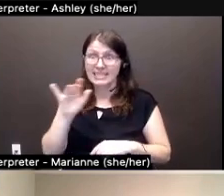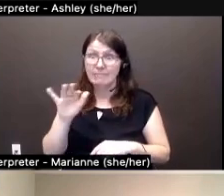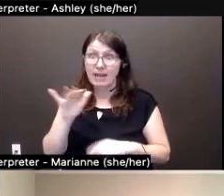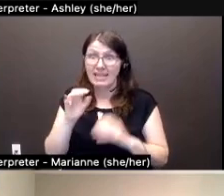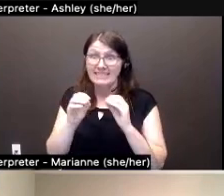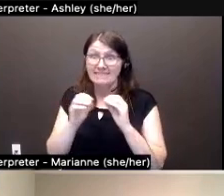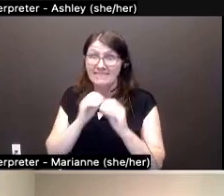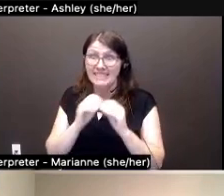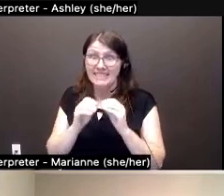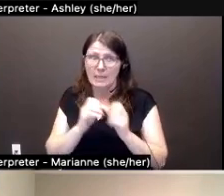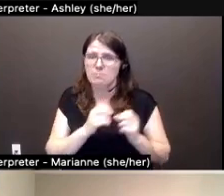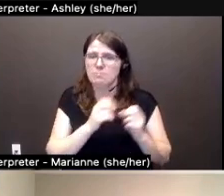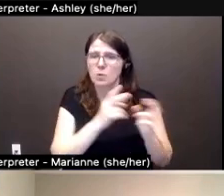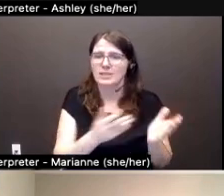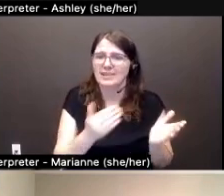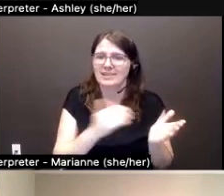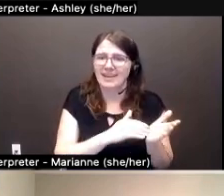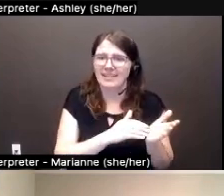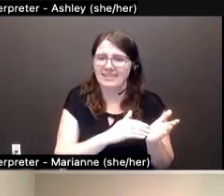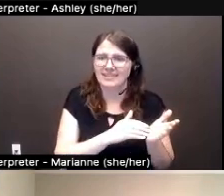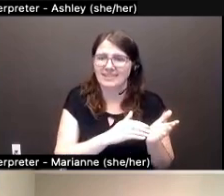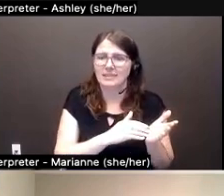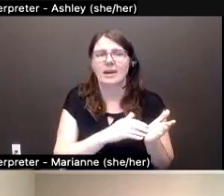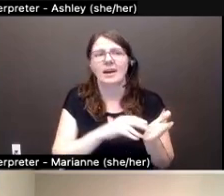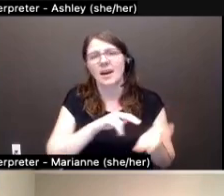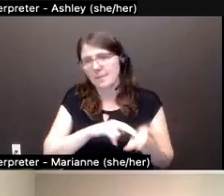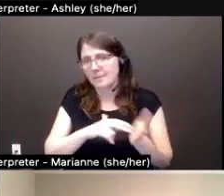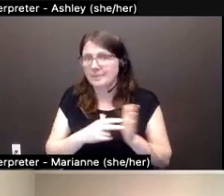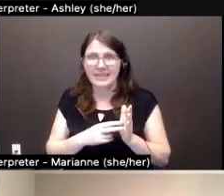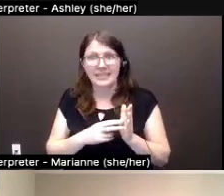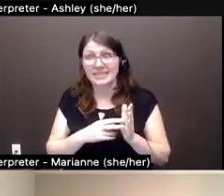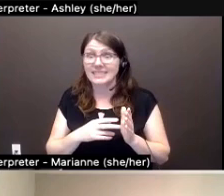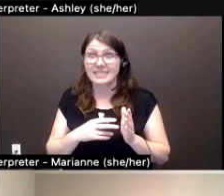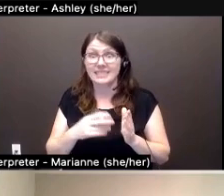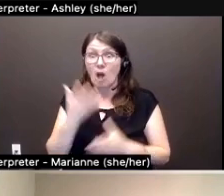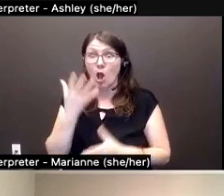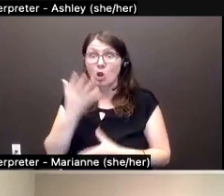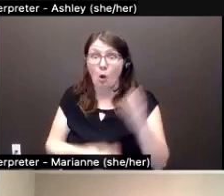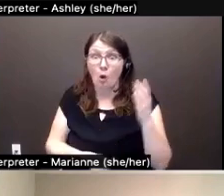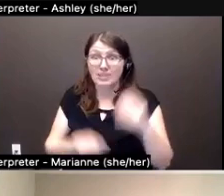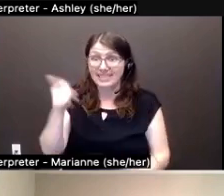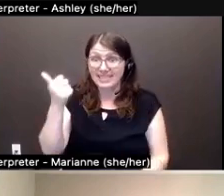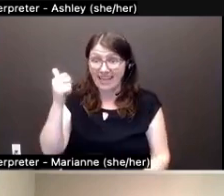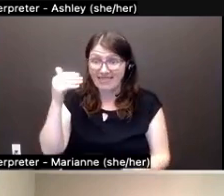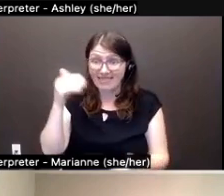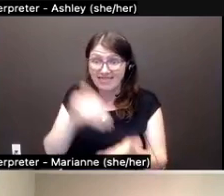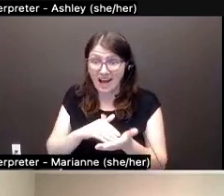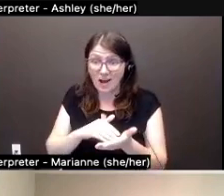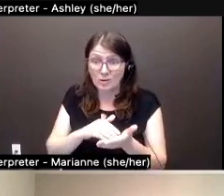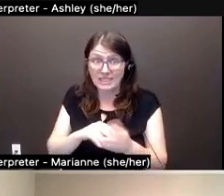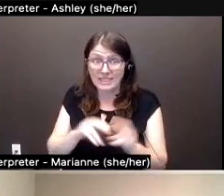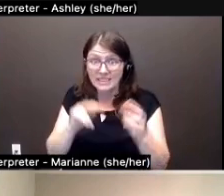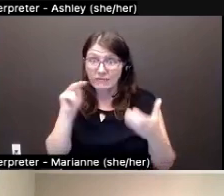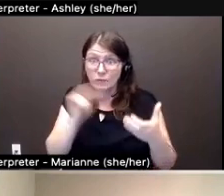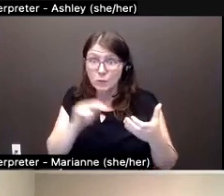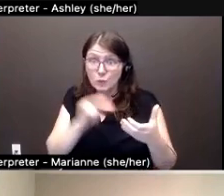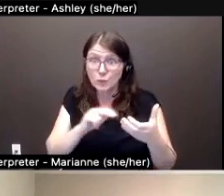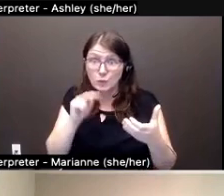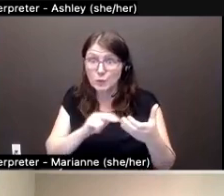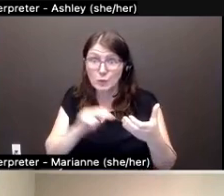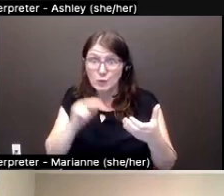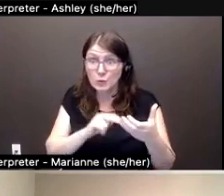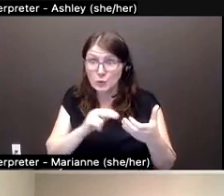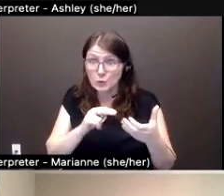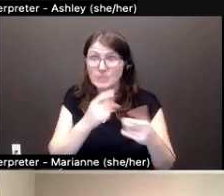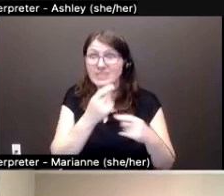get as much likes or views. So that was a huge challenge. Like, just like